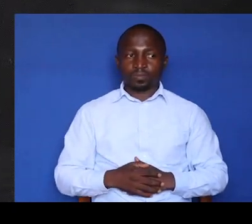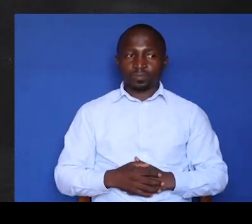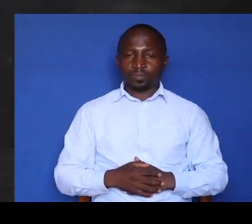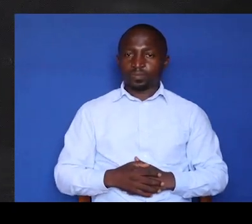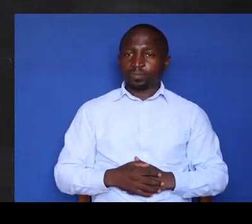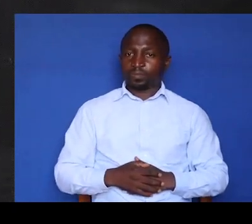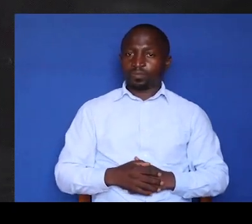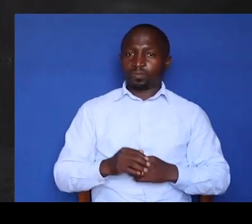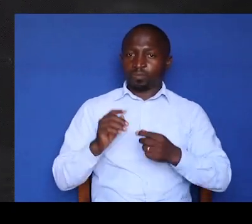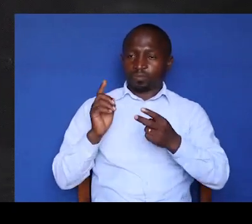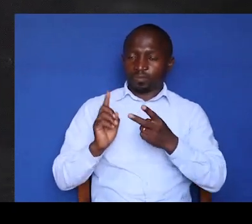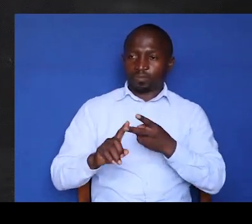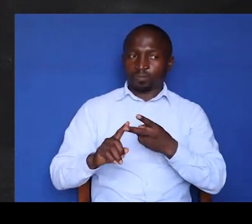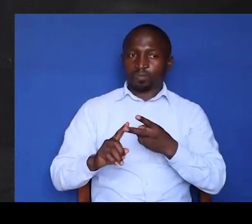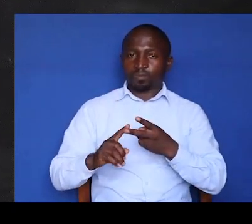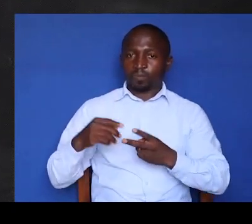is also